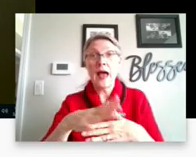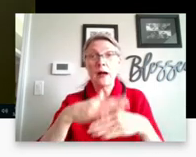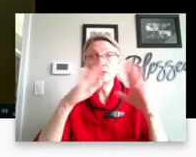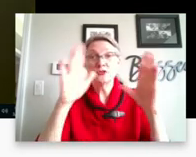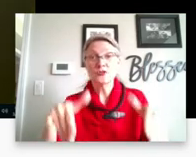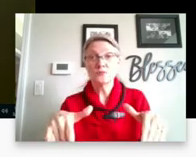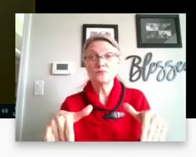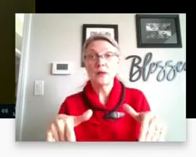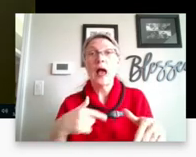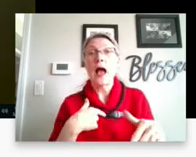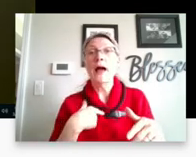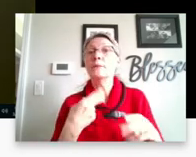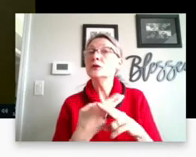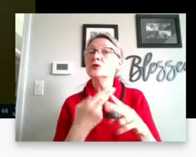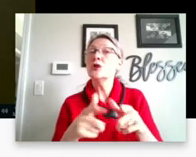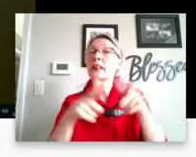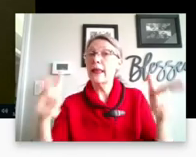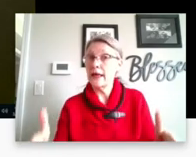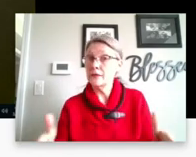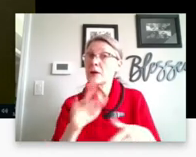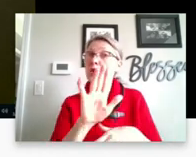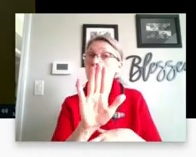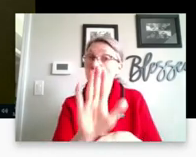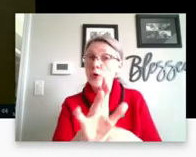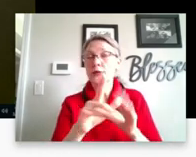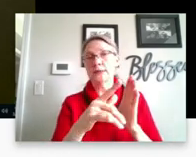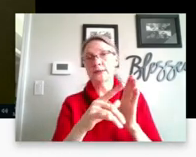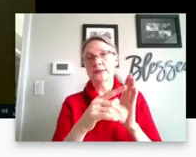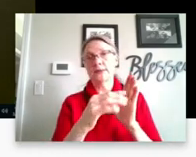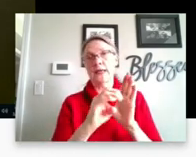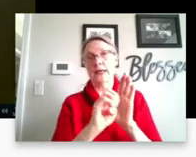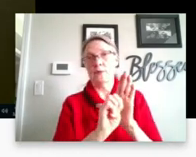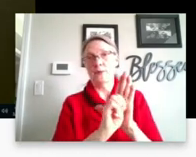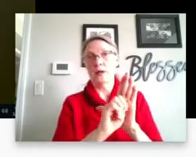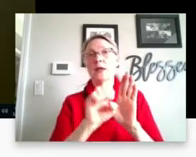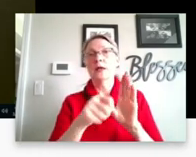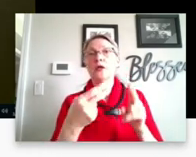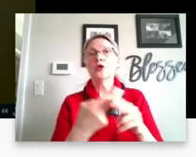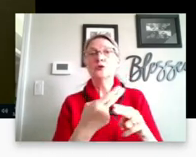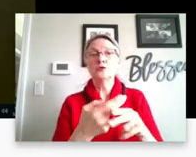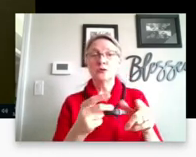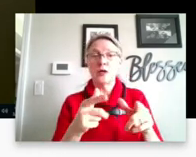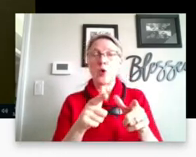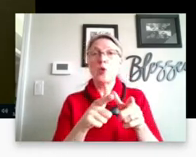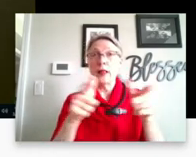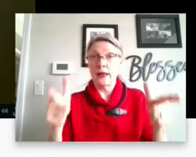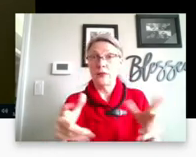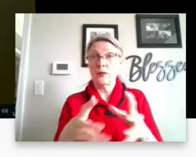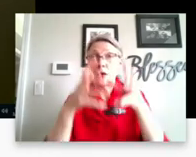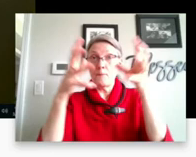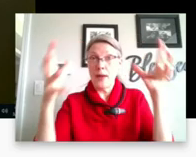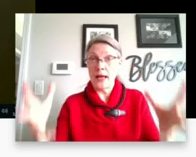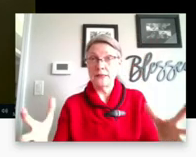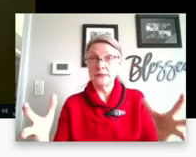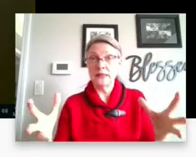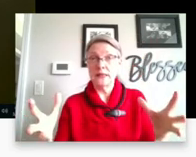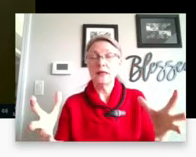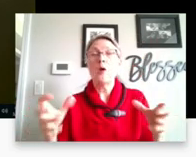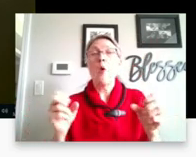but your example can use weight, length, or capacity. It does not have to use length. If you choose to, that's fine, but you don't have